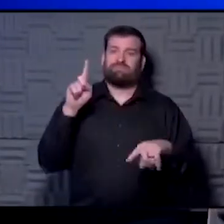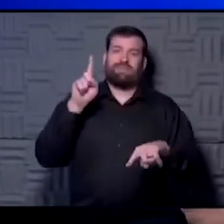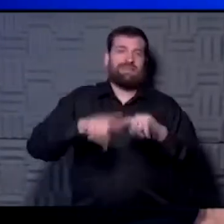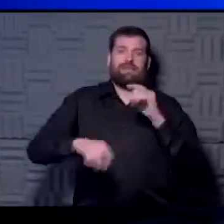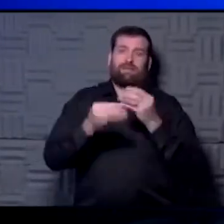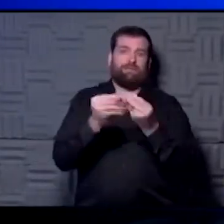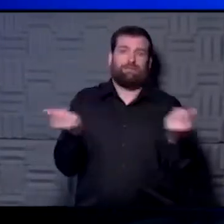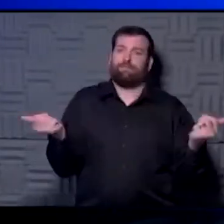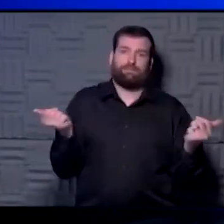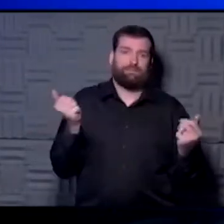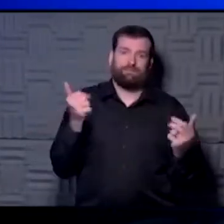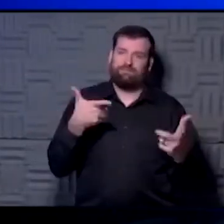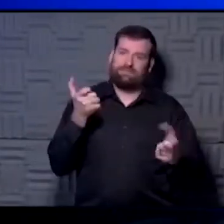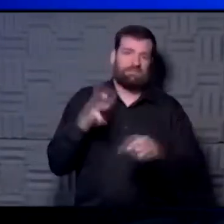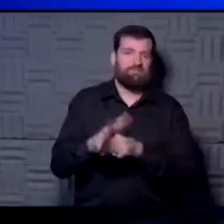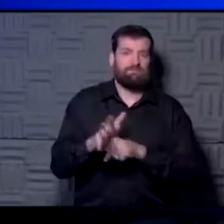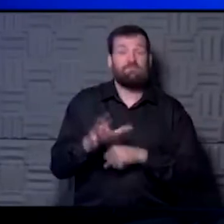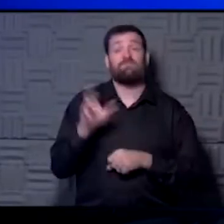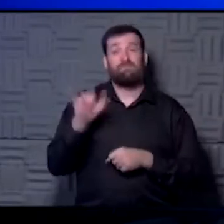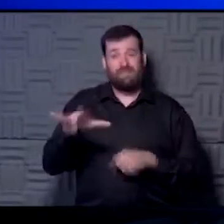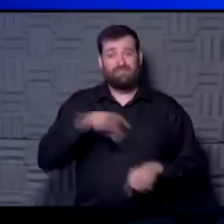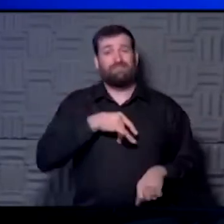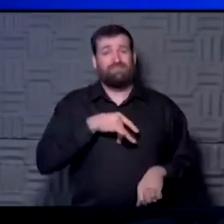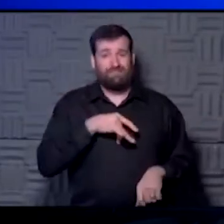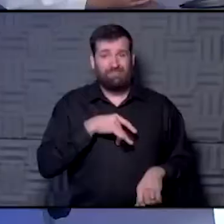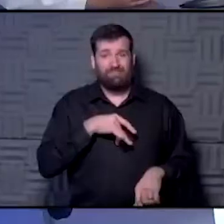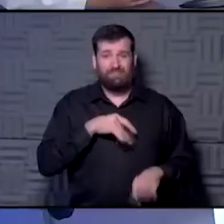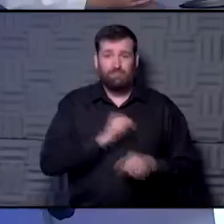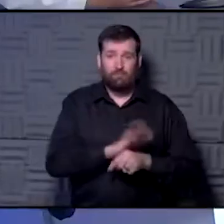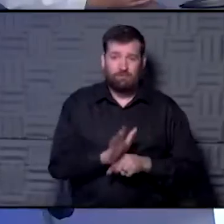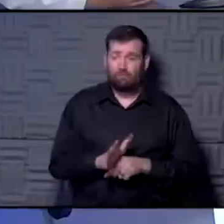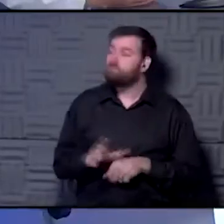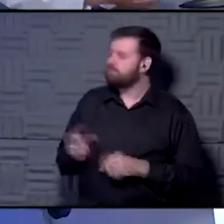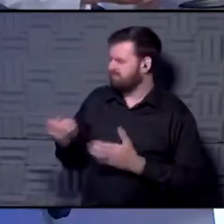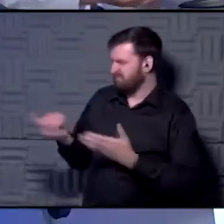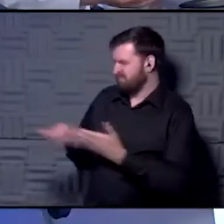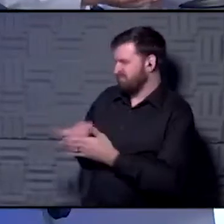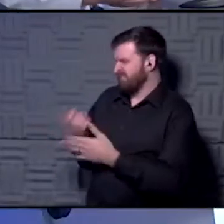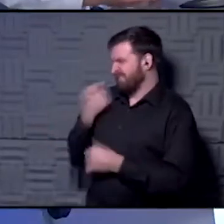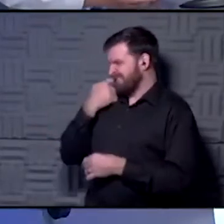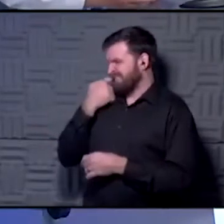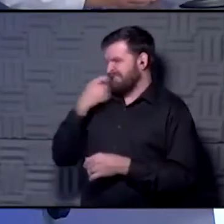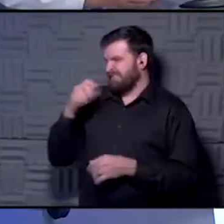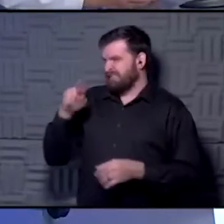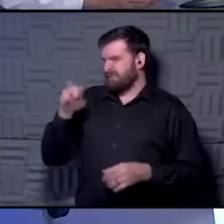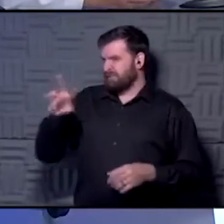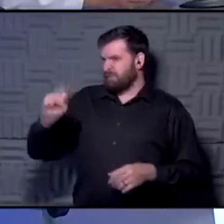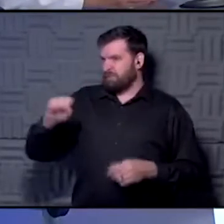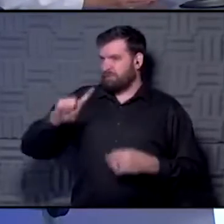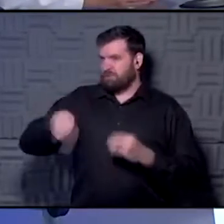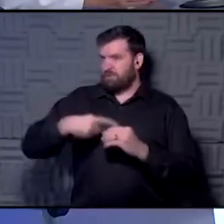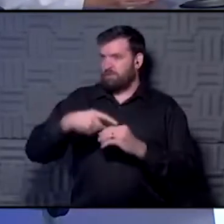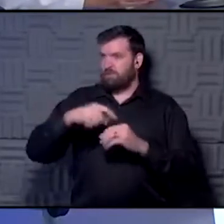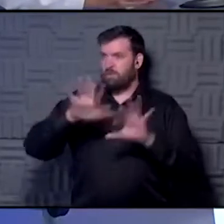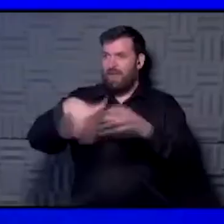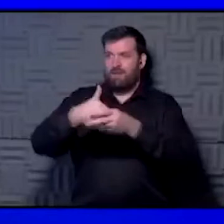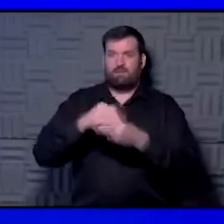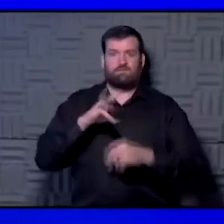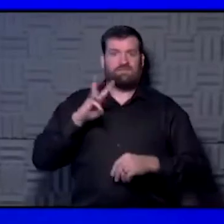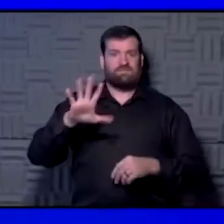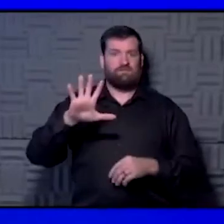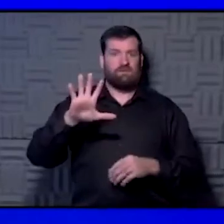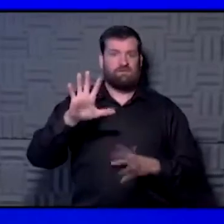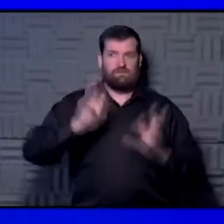disperse, that's when you're going to get the coronavirus. But even the most recent one of the most recent news reports about that wedding with 65 people led